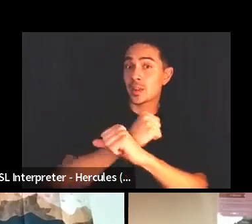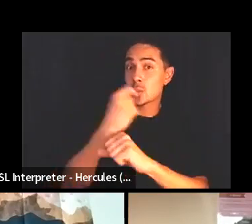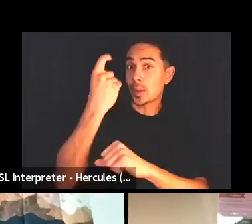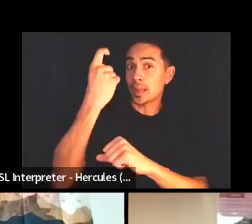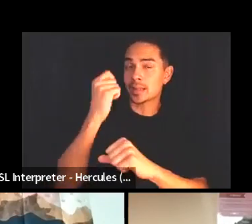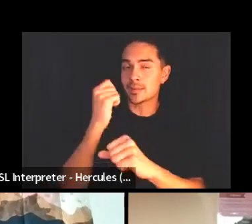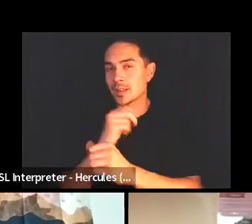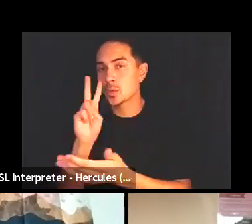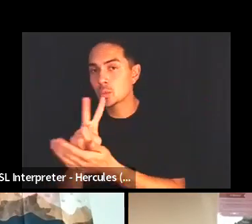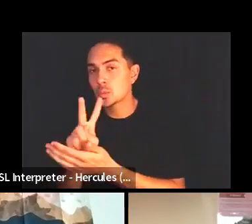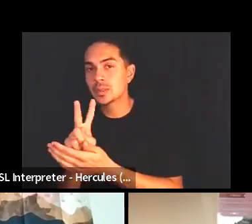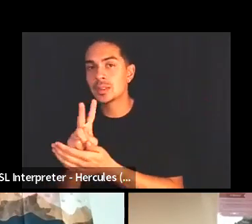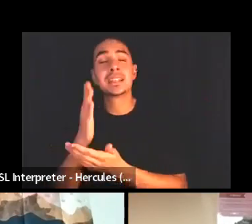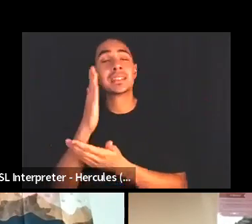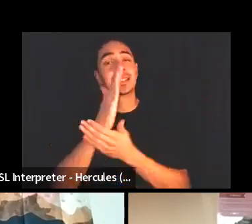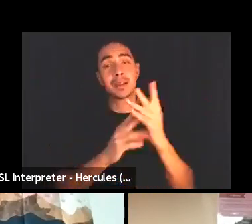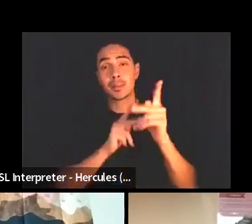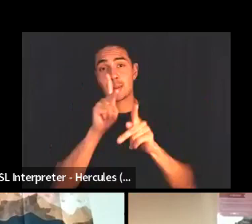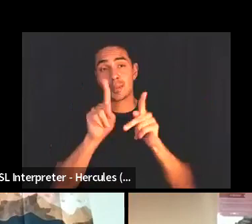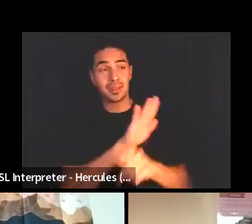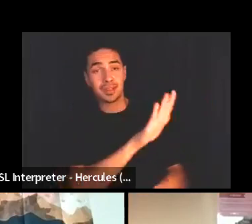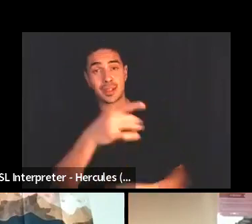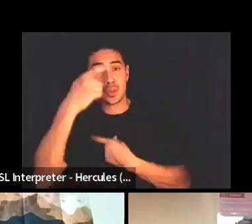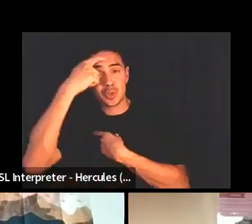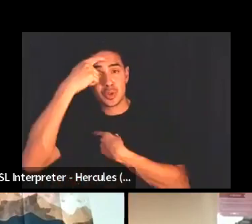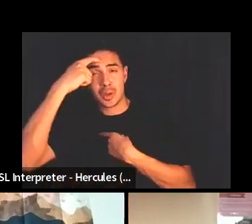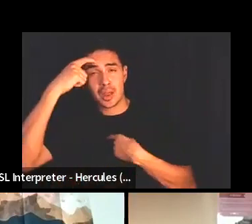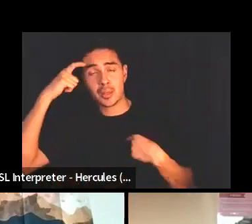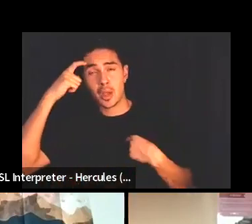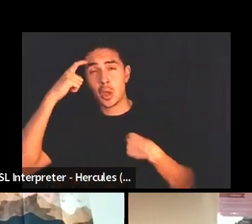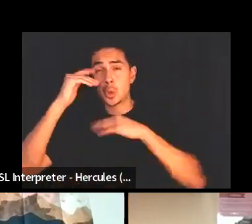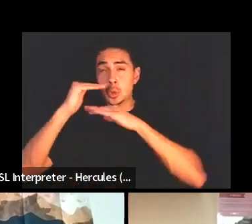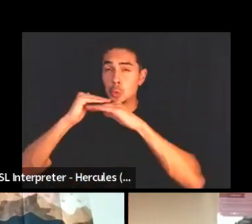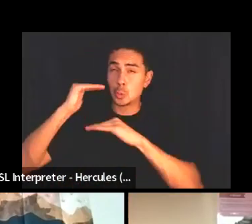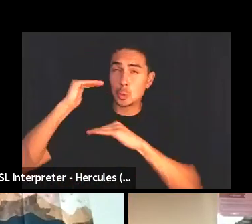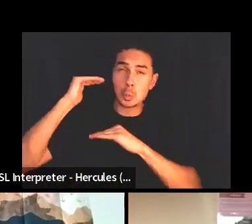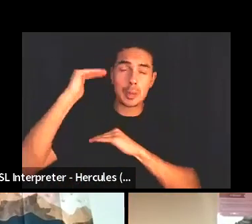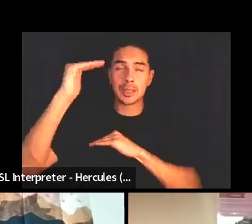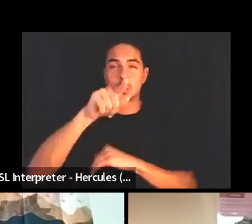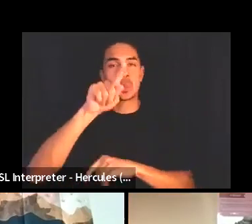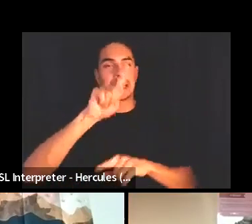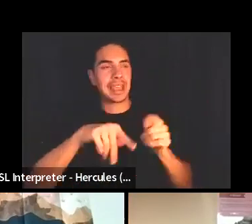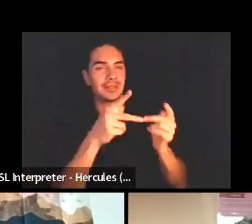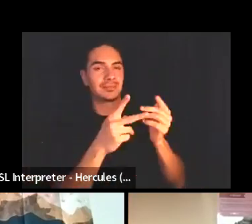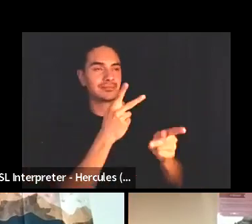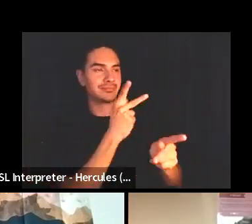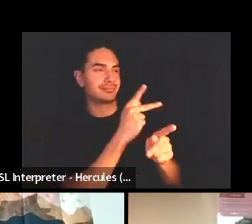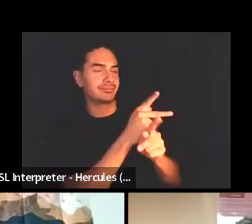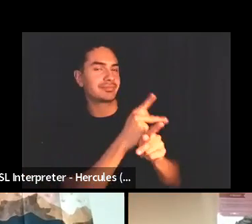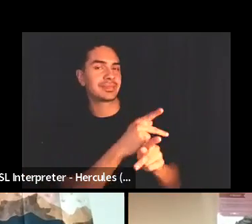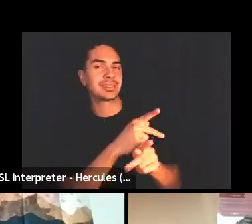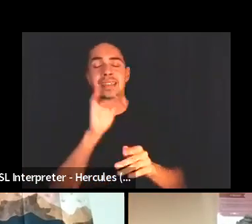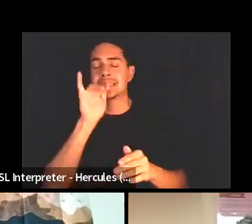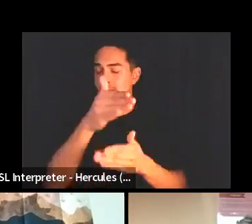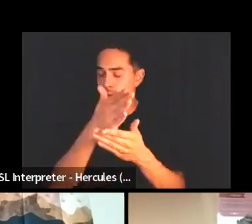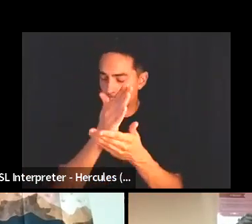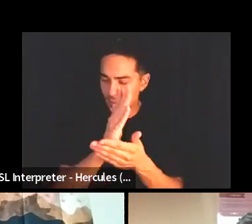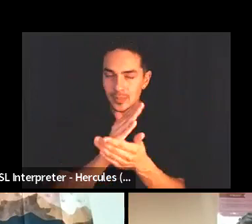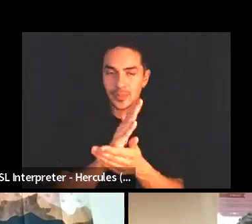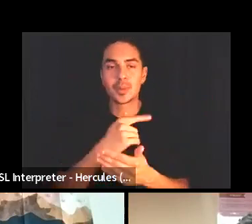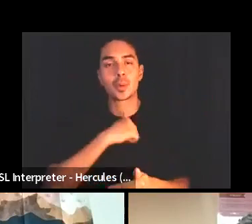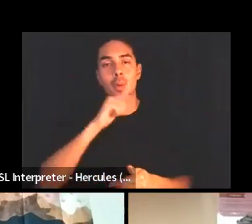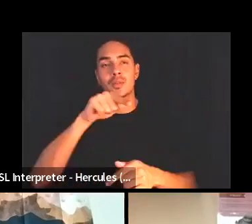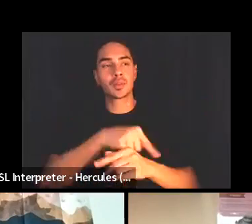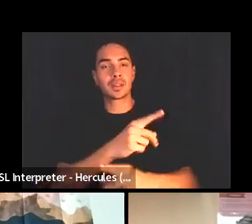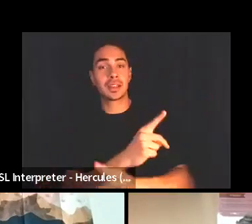people's trauma is just too much, and that's their journey and they have to take it, and it's okay, right? Like we don't have to